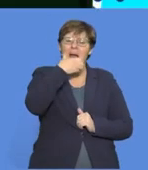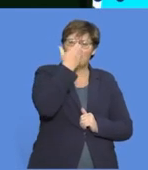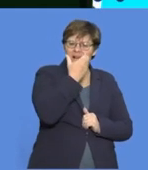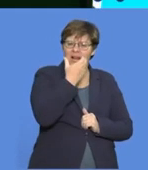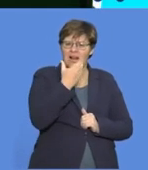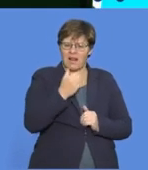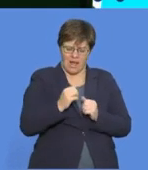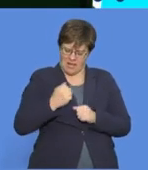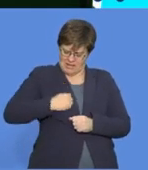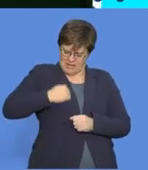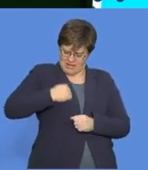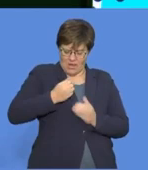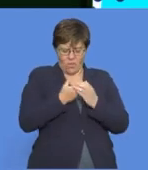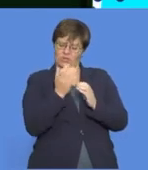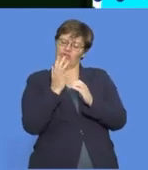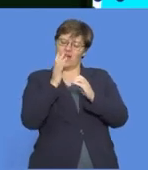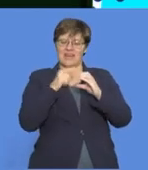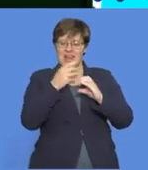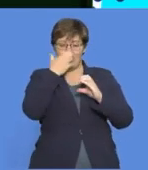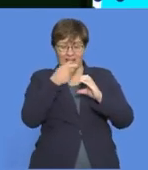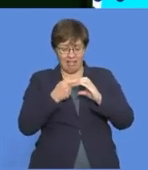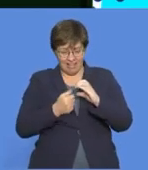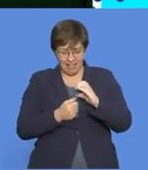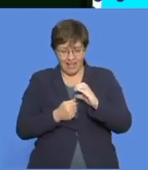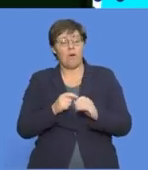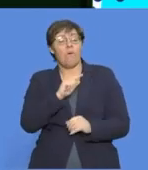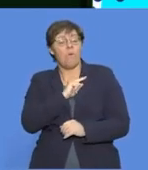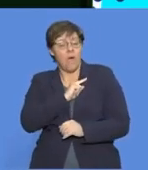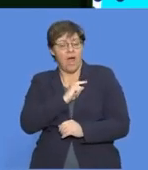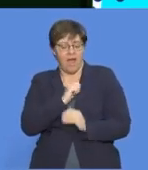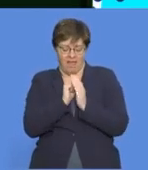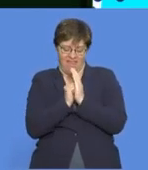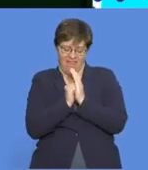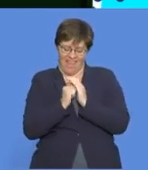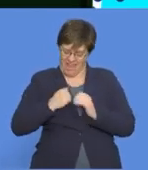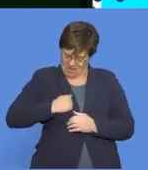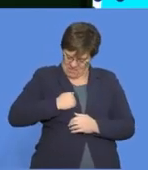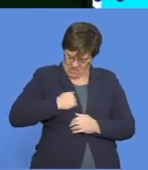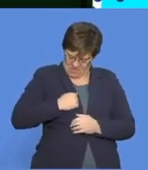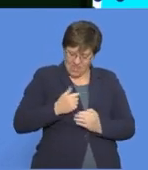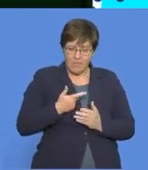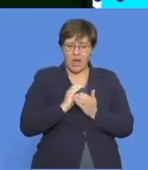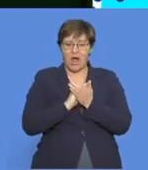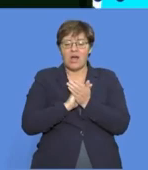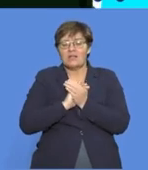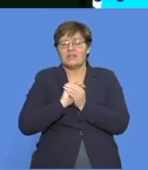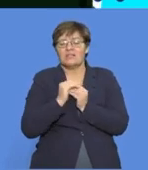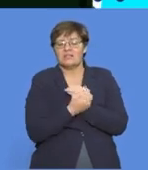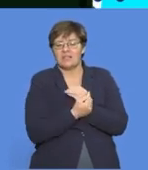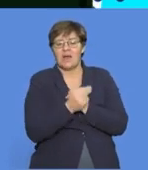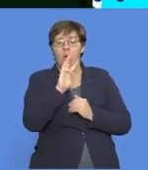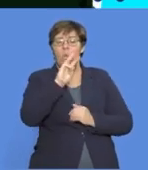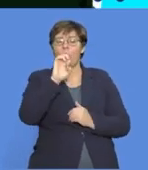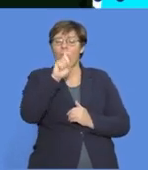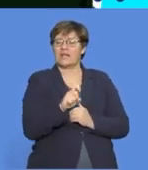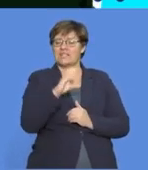rub an apple, it looks so shiny. That is because by rubbing the apple, you have smoothed the waxy cuticle